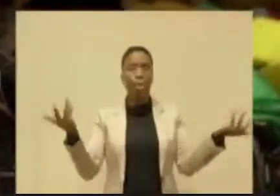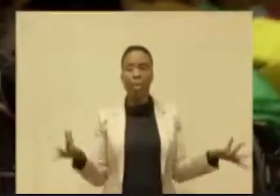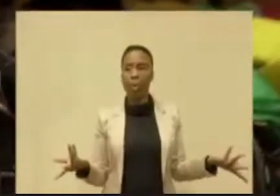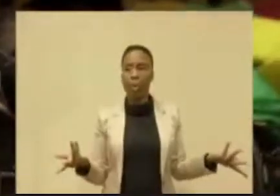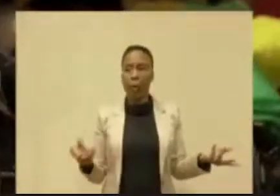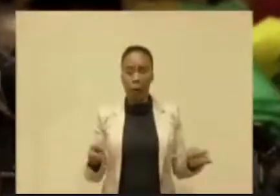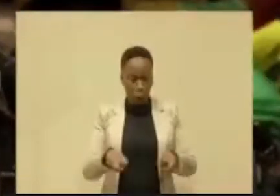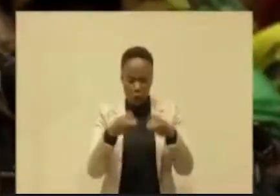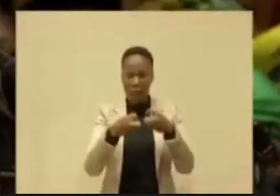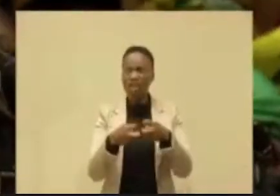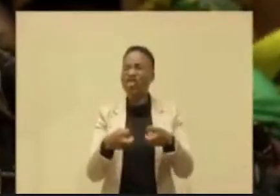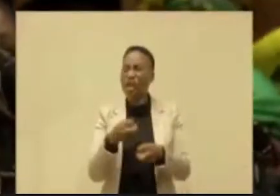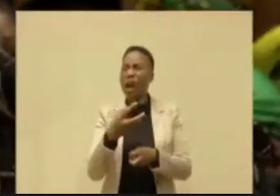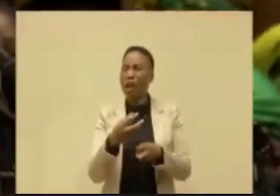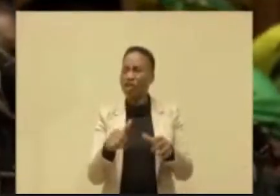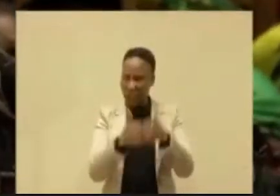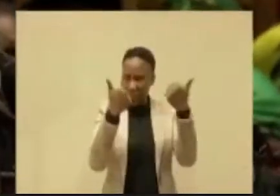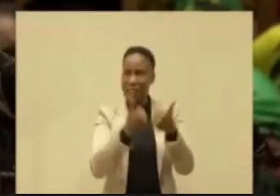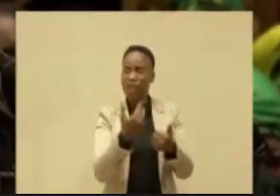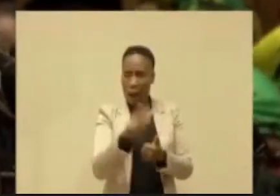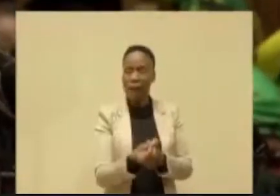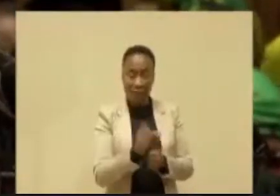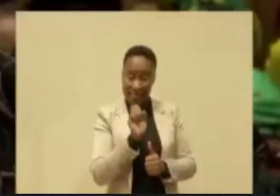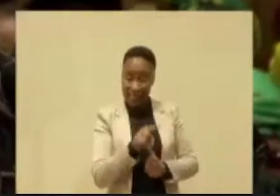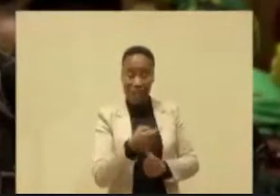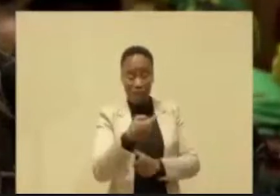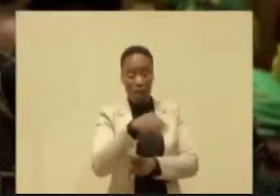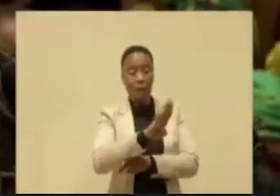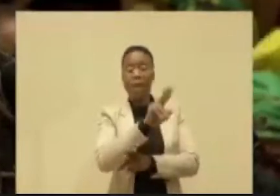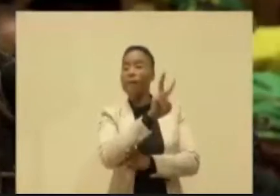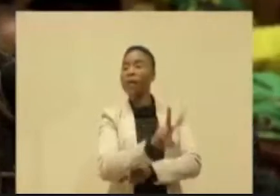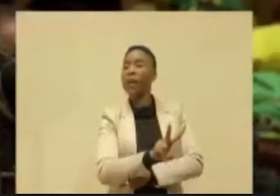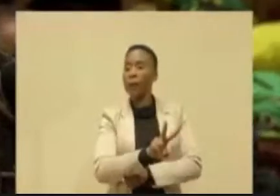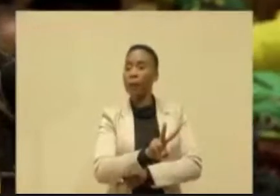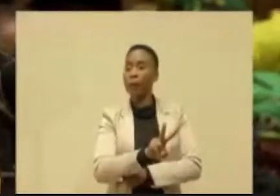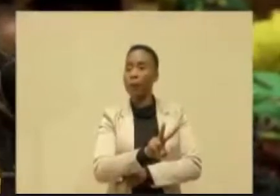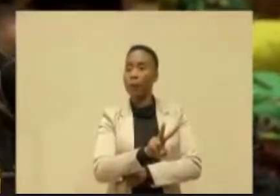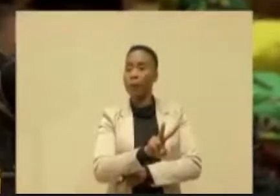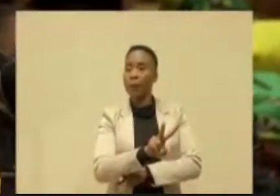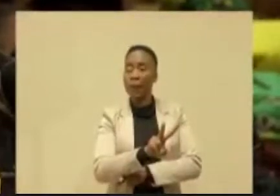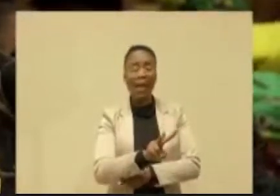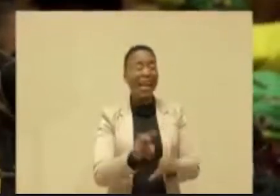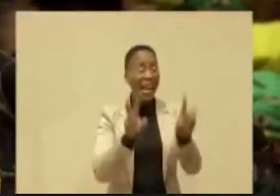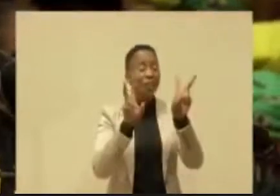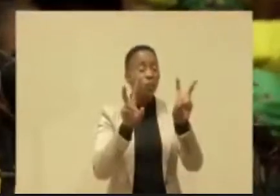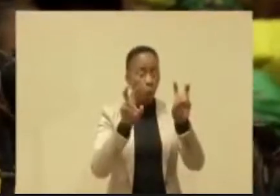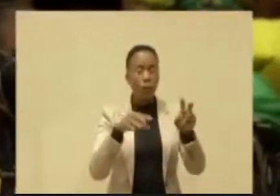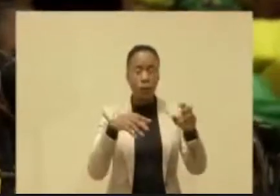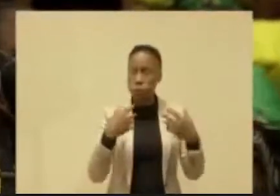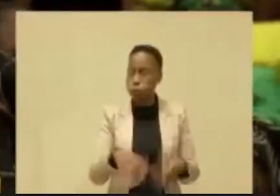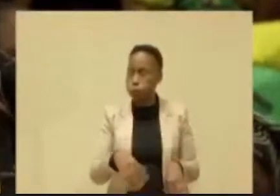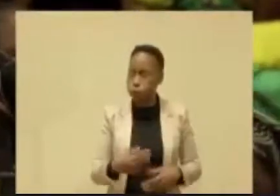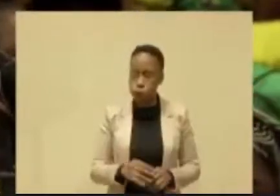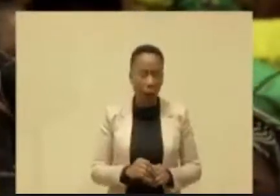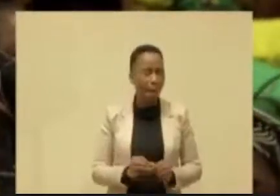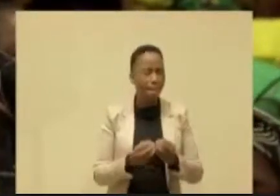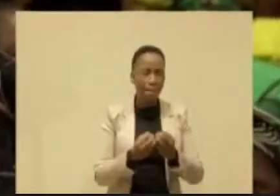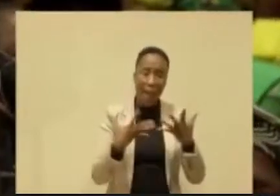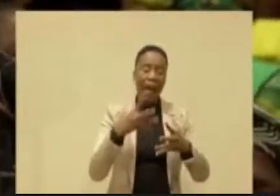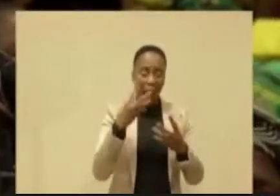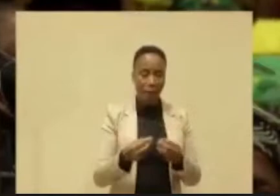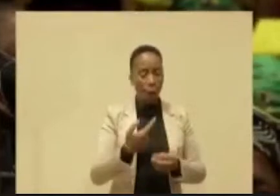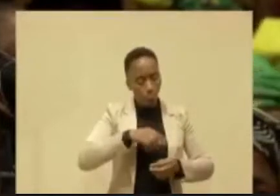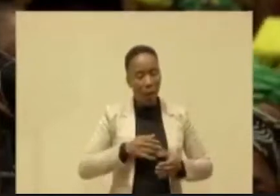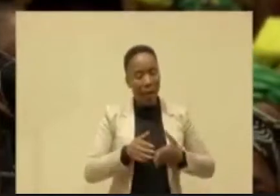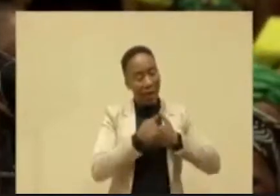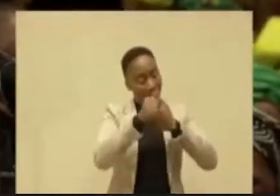challenge with this thing yet young gender-based violence we are handling issues as young women as leaders of the young